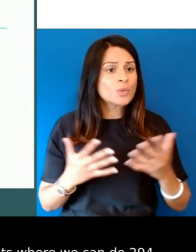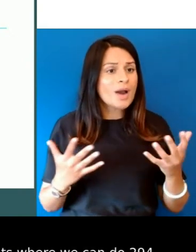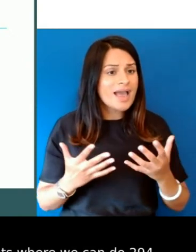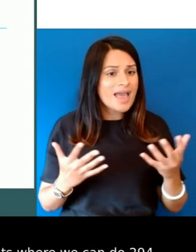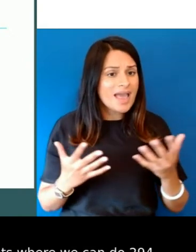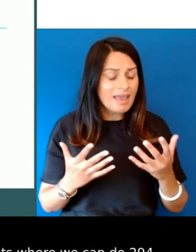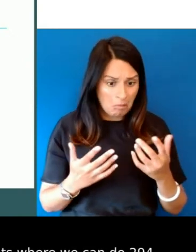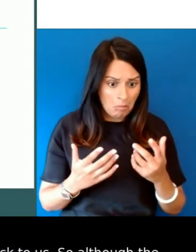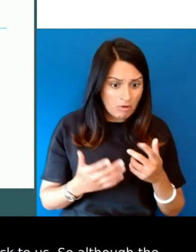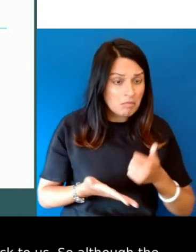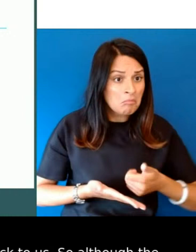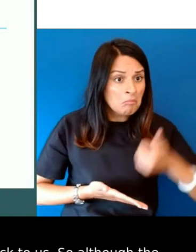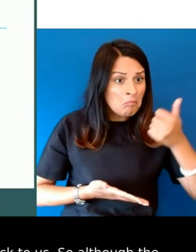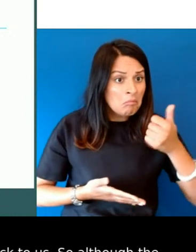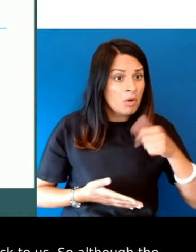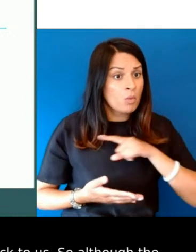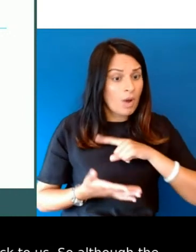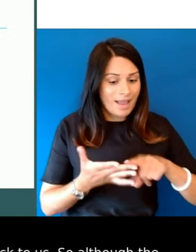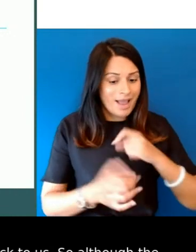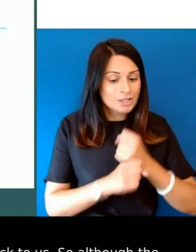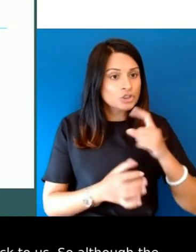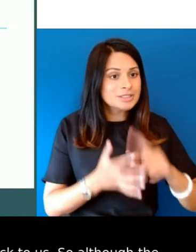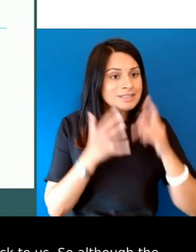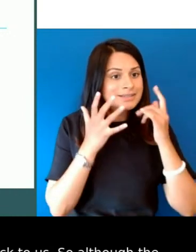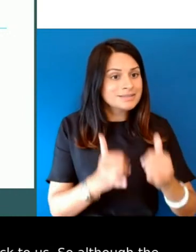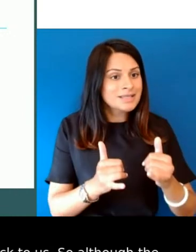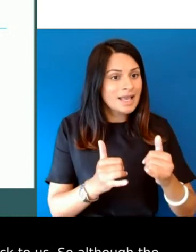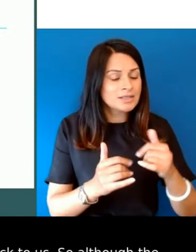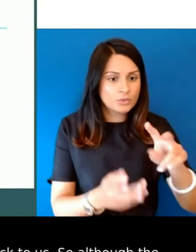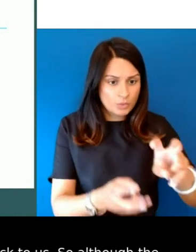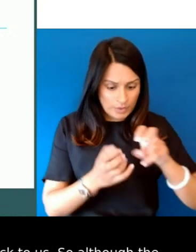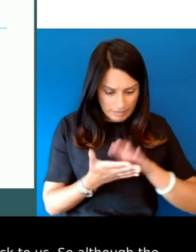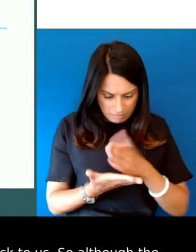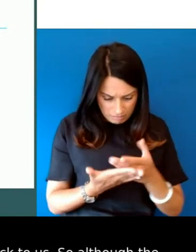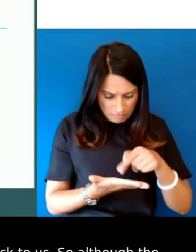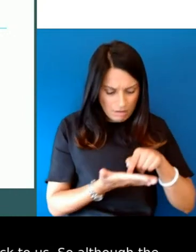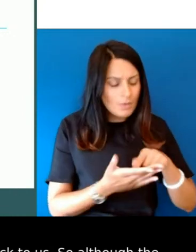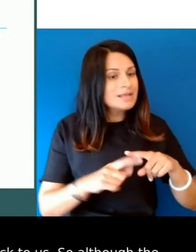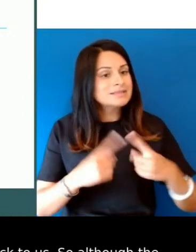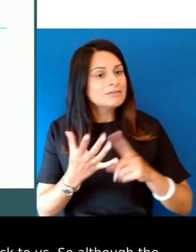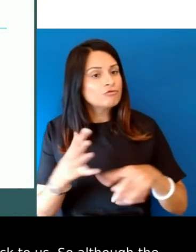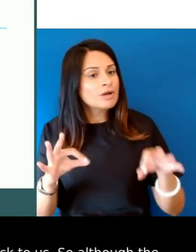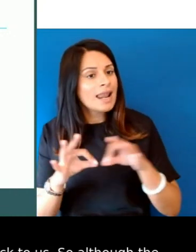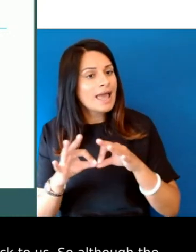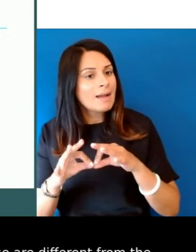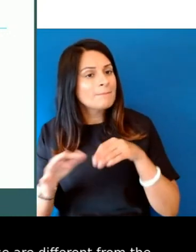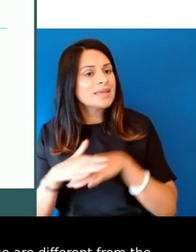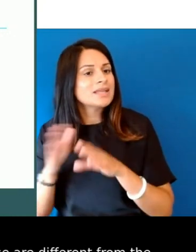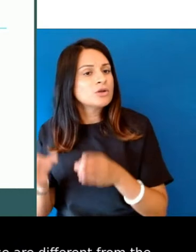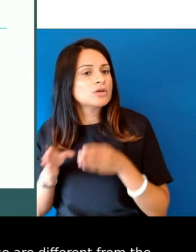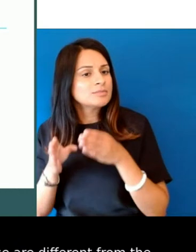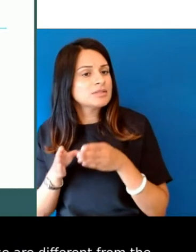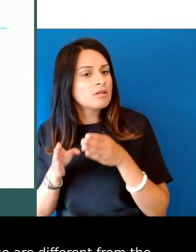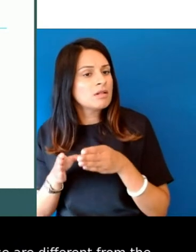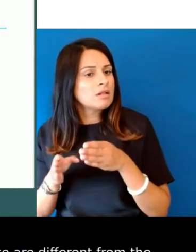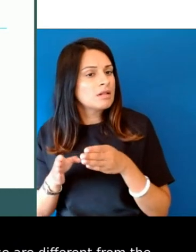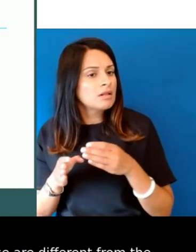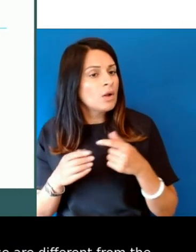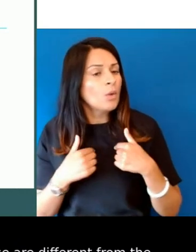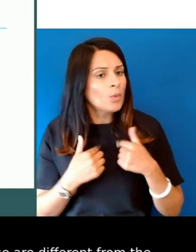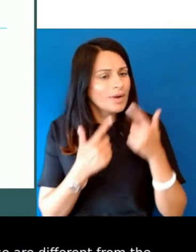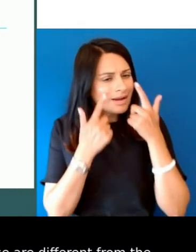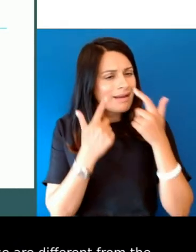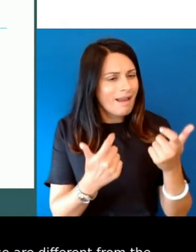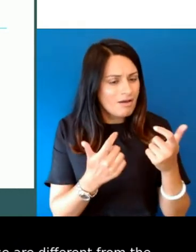because it's still an ige test the way we interpret those are different from the laboratories we use in the hospital so we're having to be very careful um how we